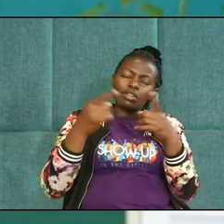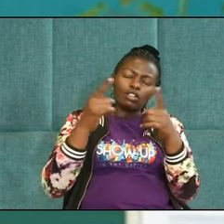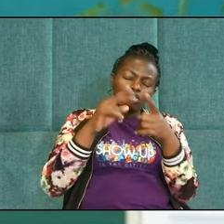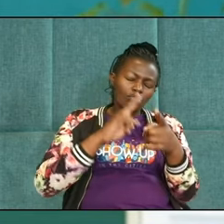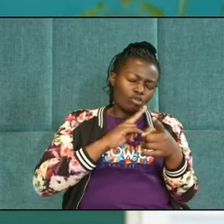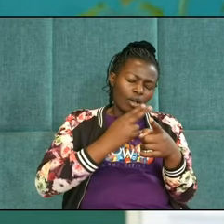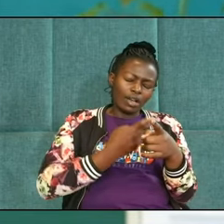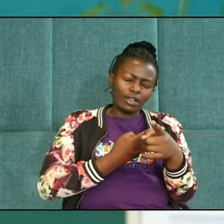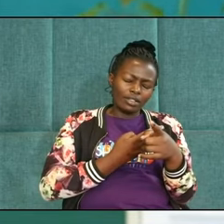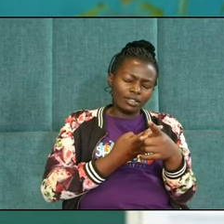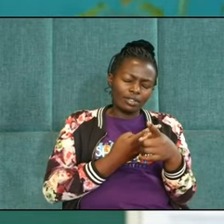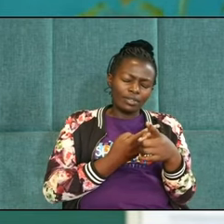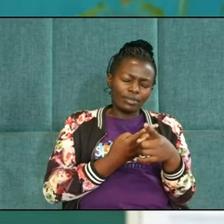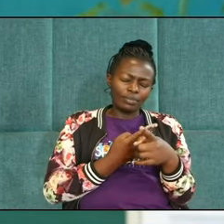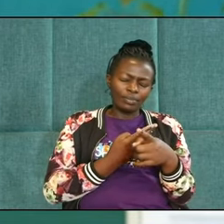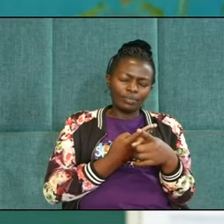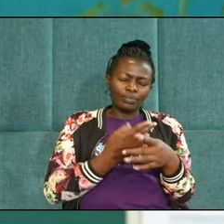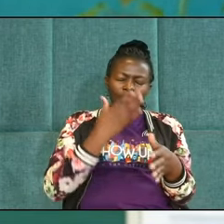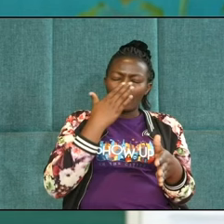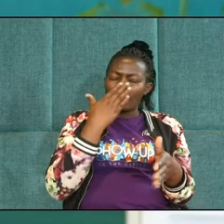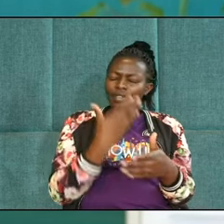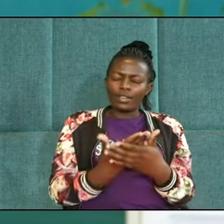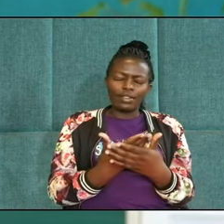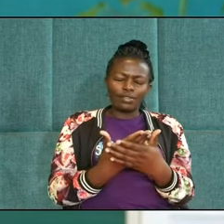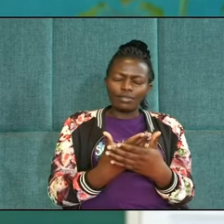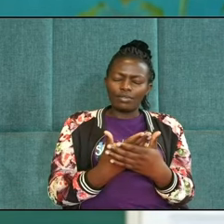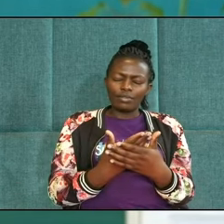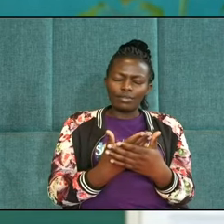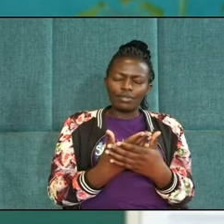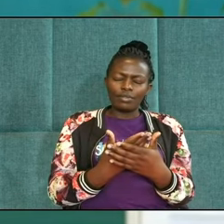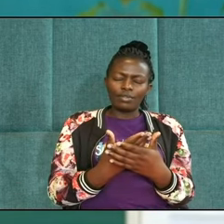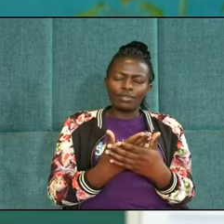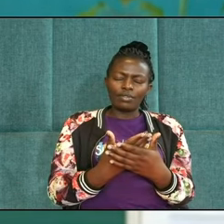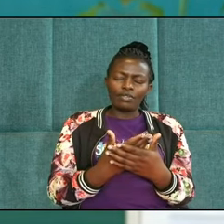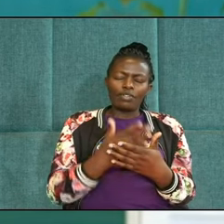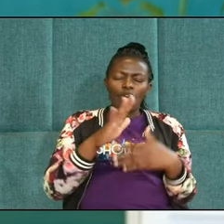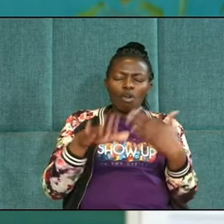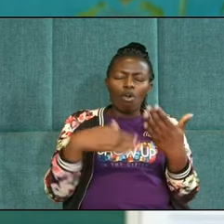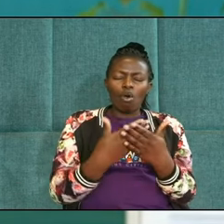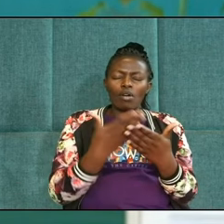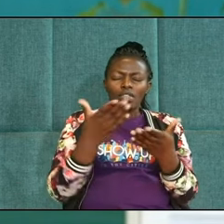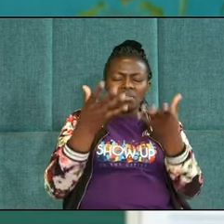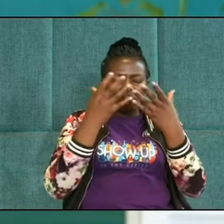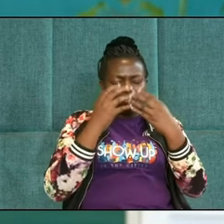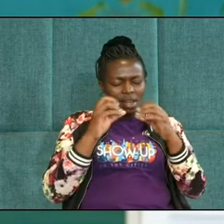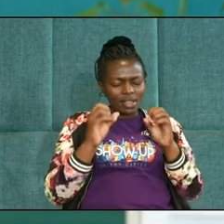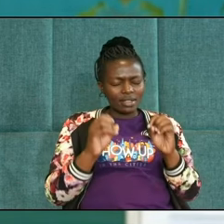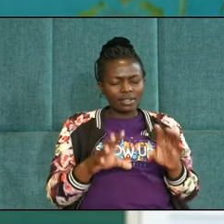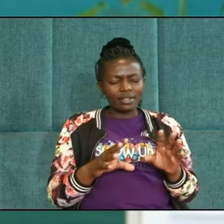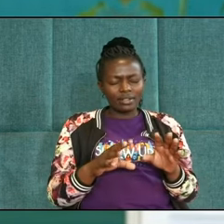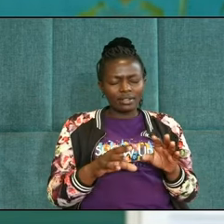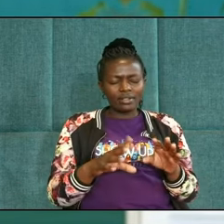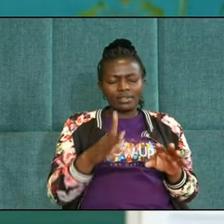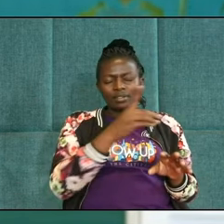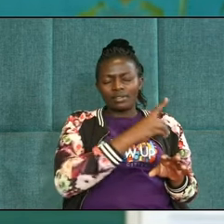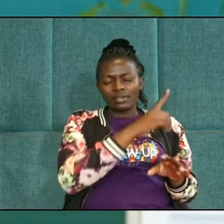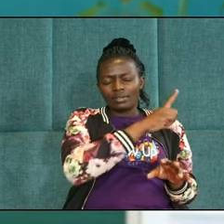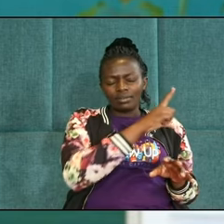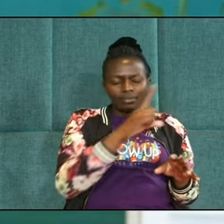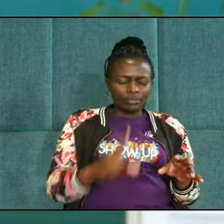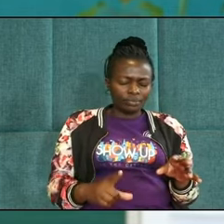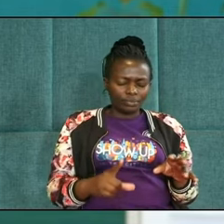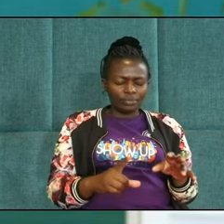clay. Thank you for your numerous blessings. I pray, dear Lord, that you help